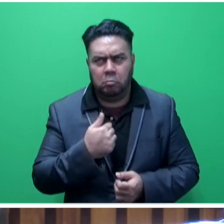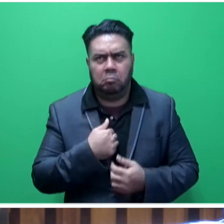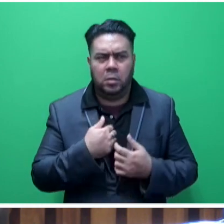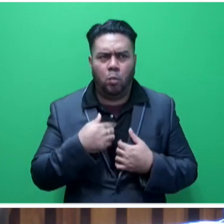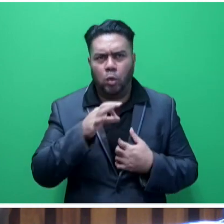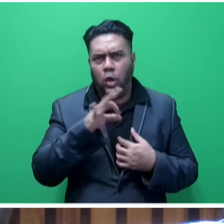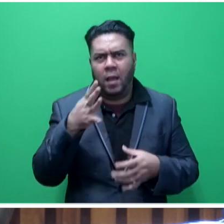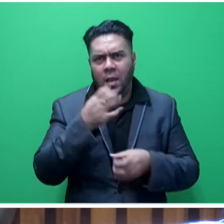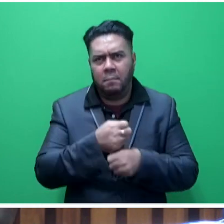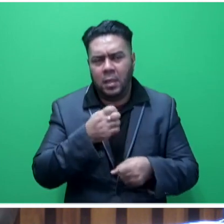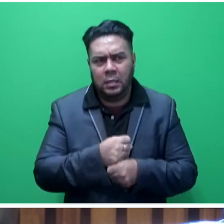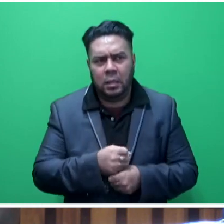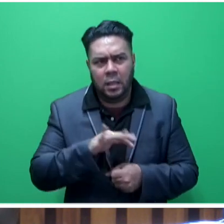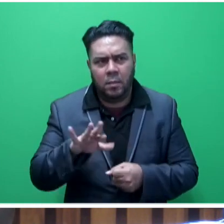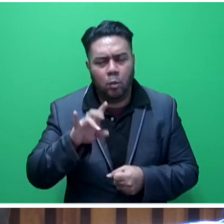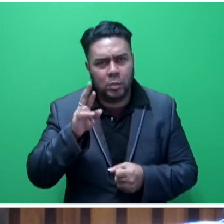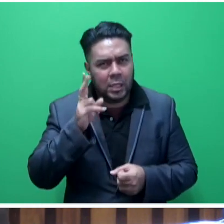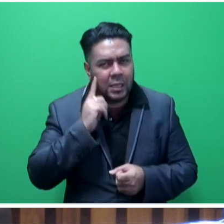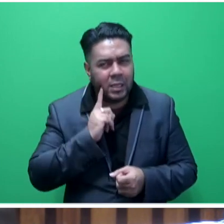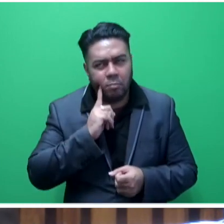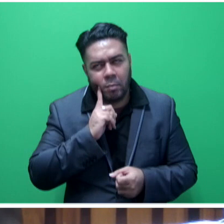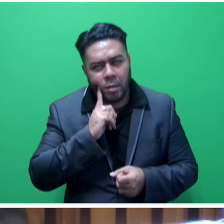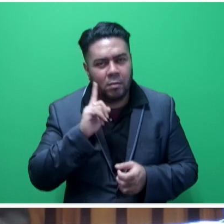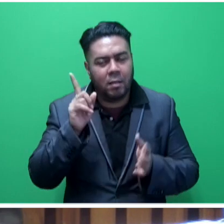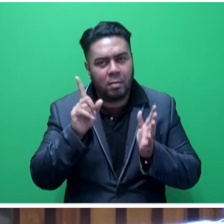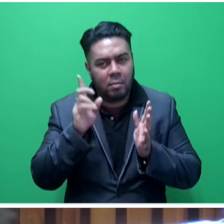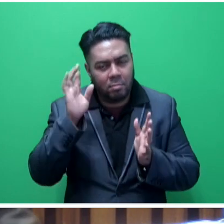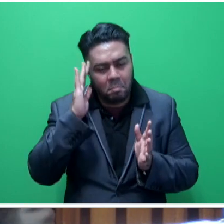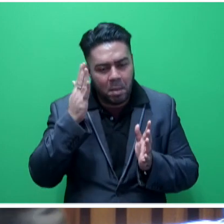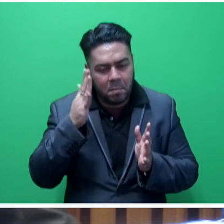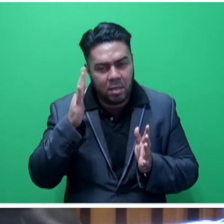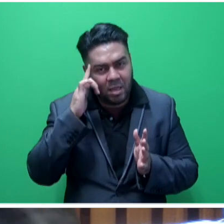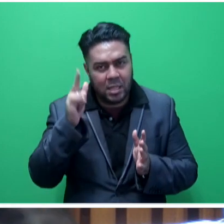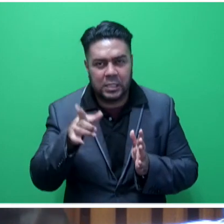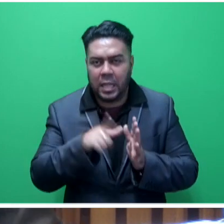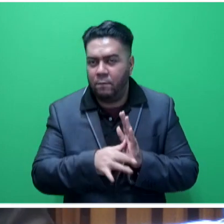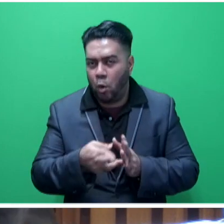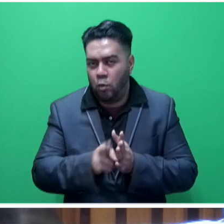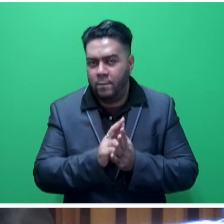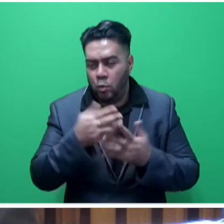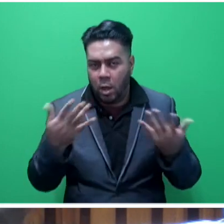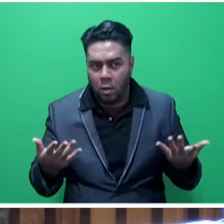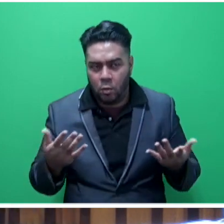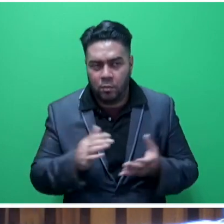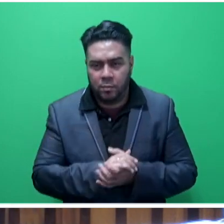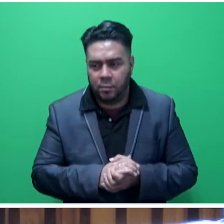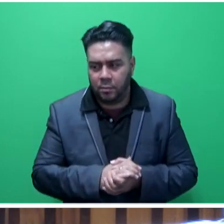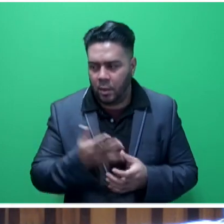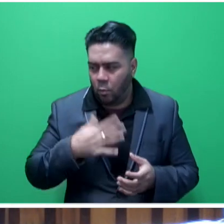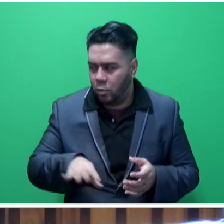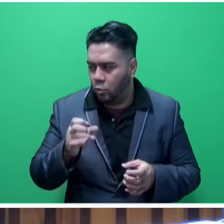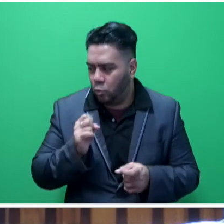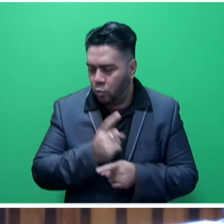not updated them and it's time for a review. The latest one, Mr. Speaker, sir, which obviously has been an issue which I'd like to